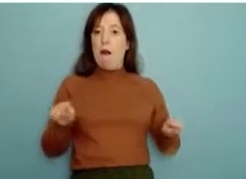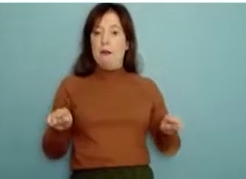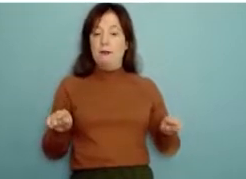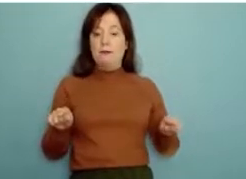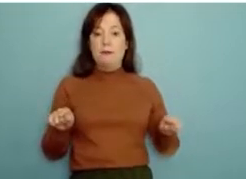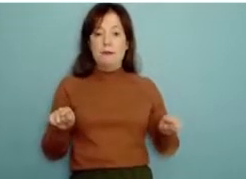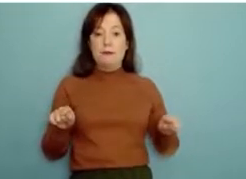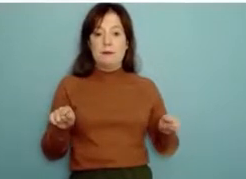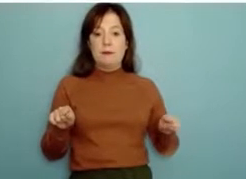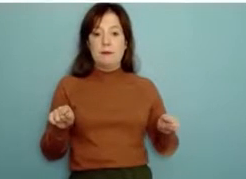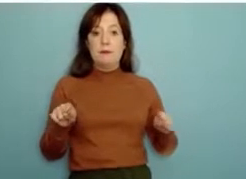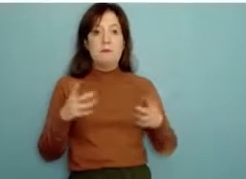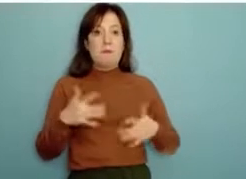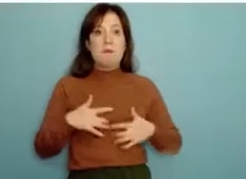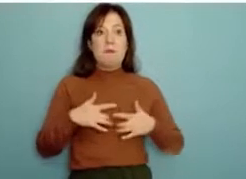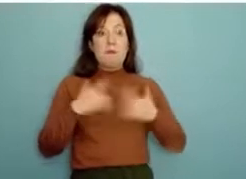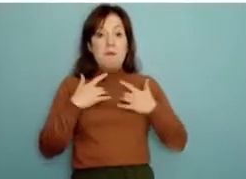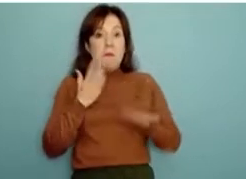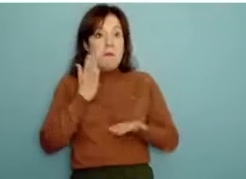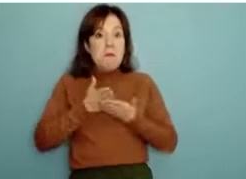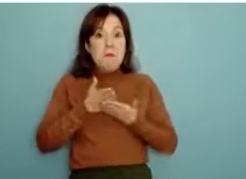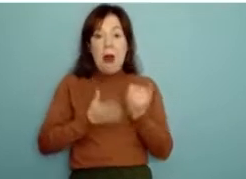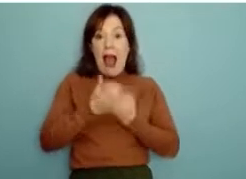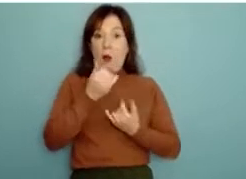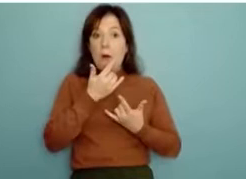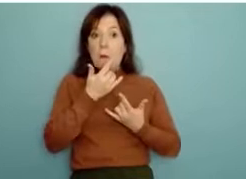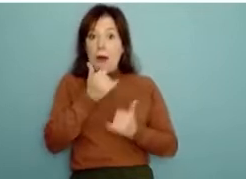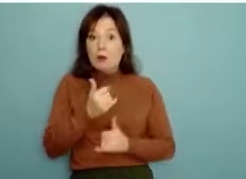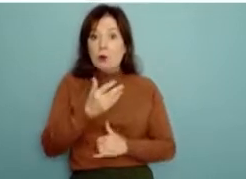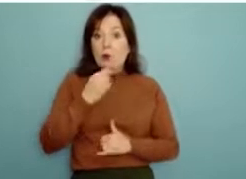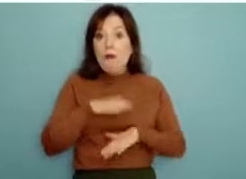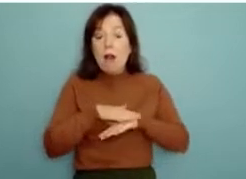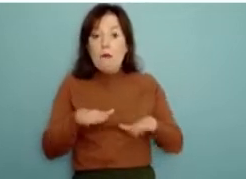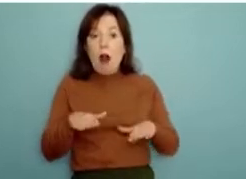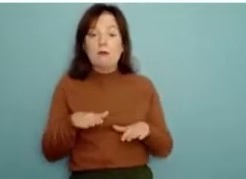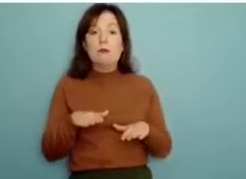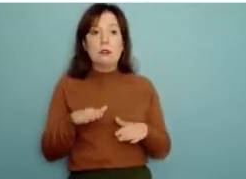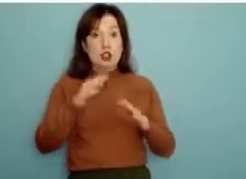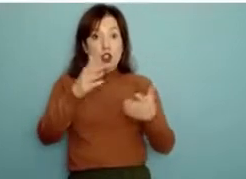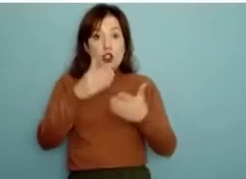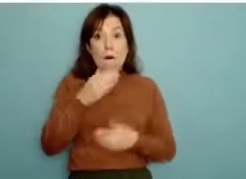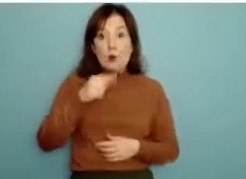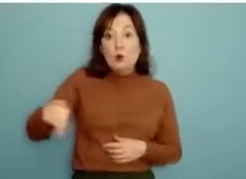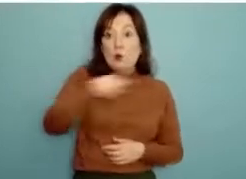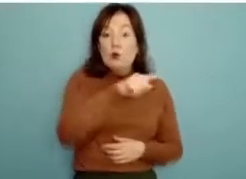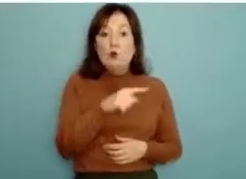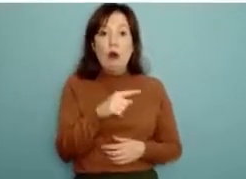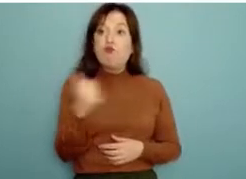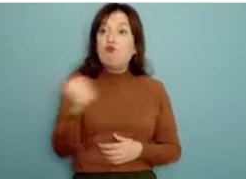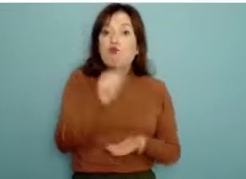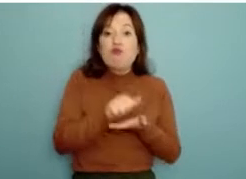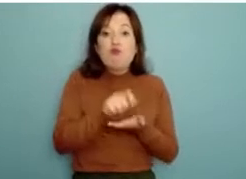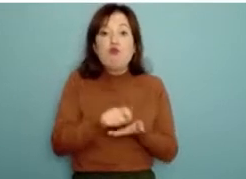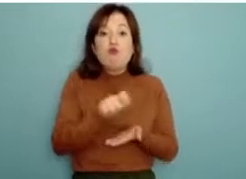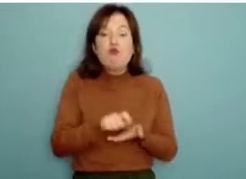as perceptions about the usefulness of outcome measures, so the perception that service users are happy to complete outcome measures and that there is a